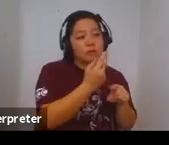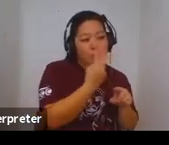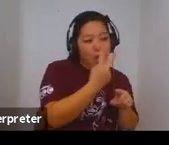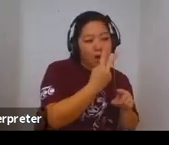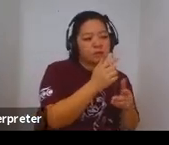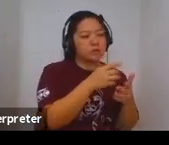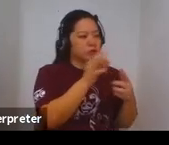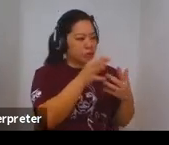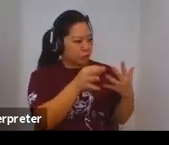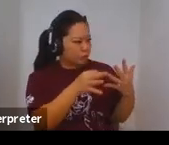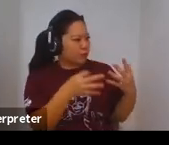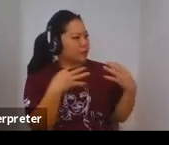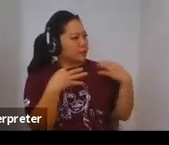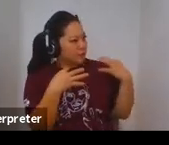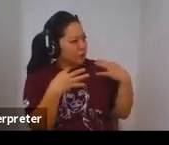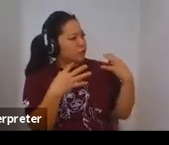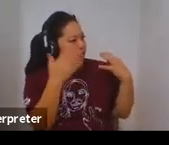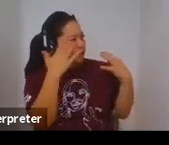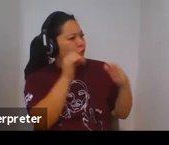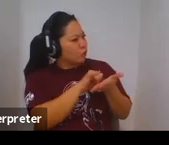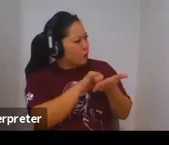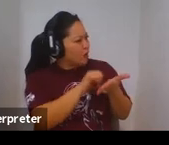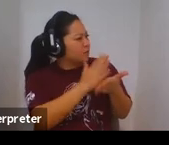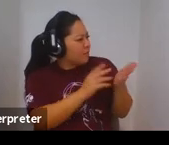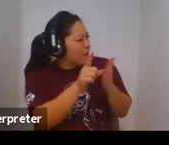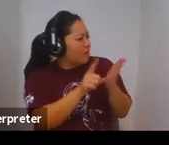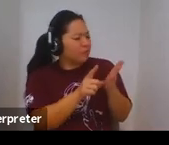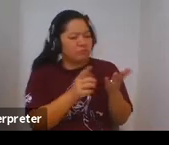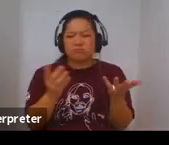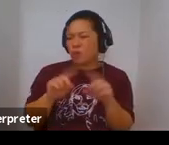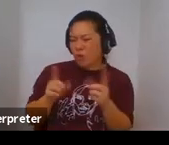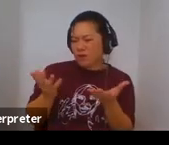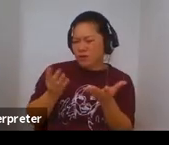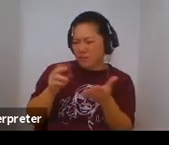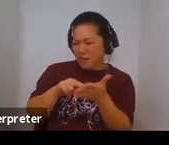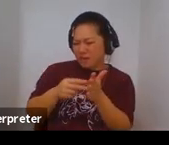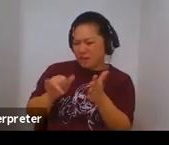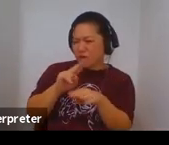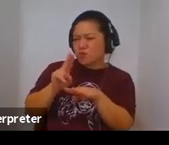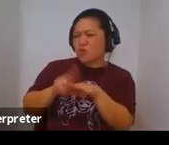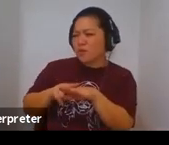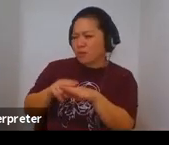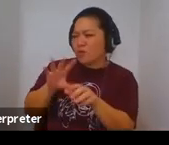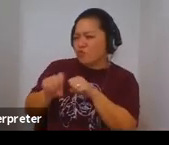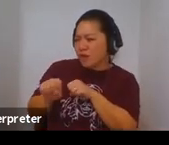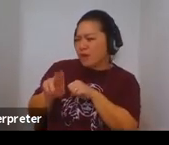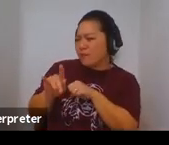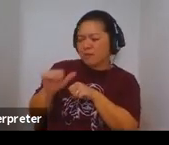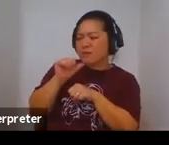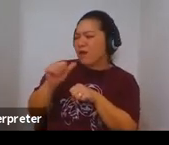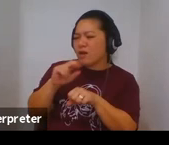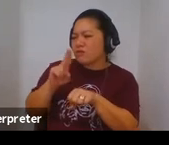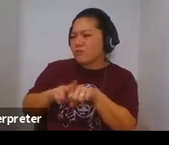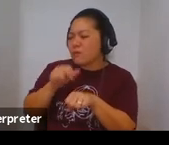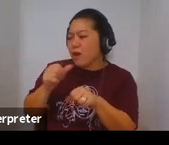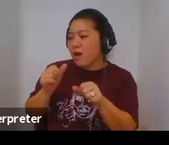certain choice t-shirts sold in Times Square, to even some laws. But what do you mean rape is normalized? It's not normal. It doesn't happen